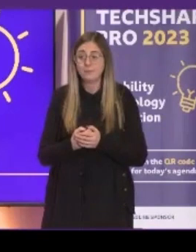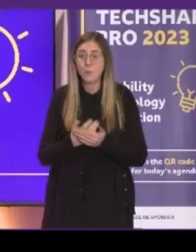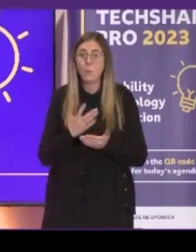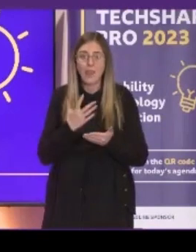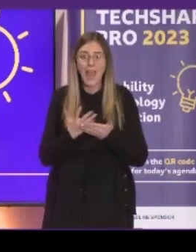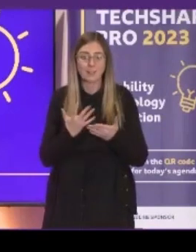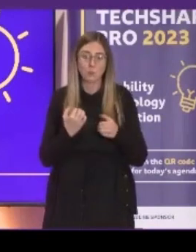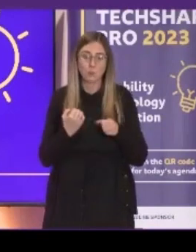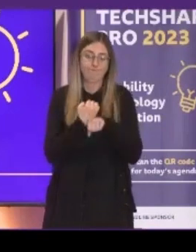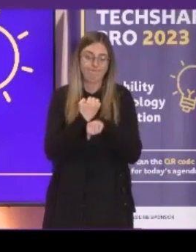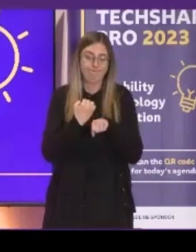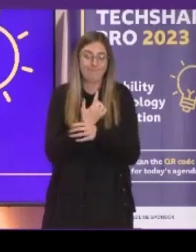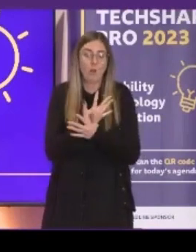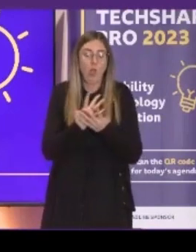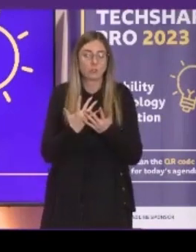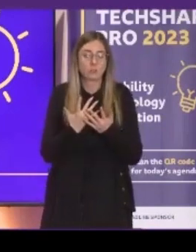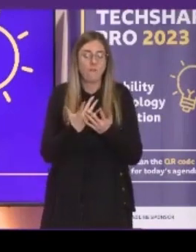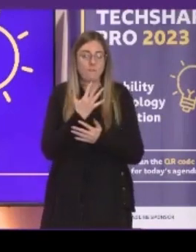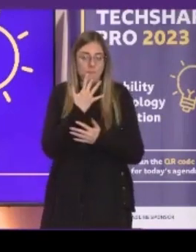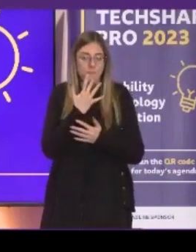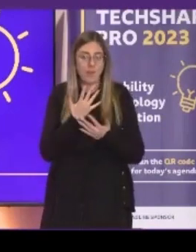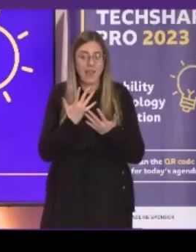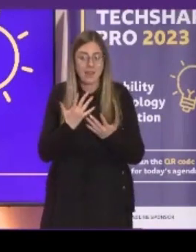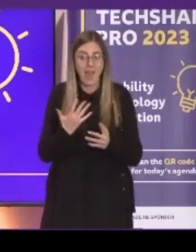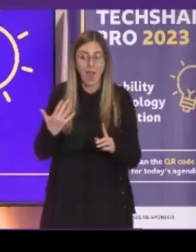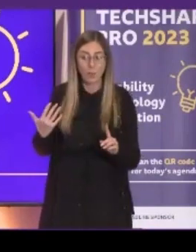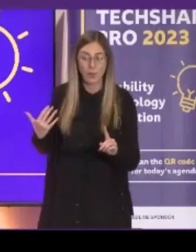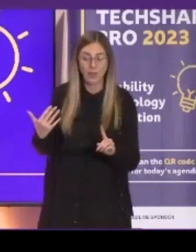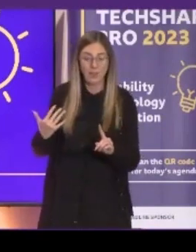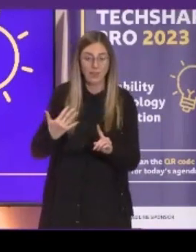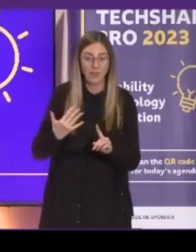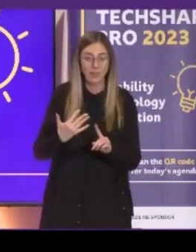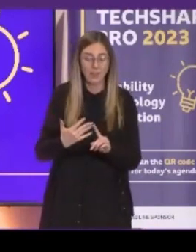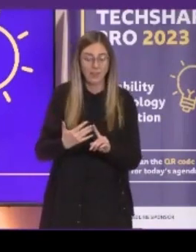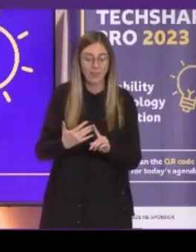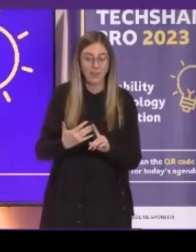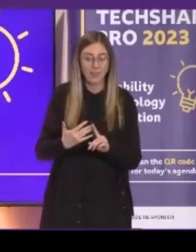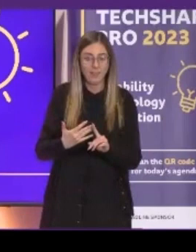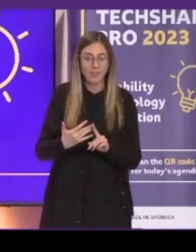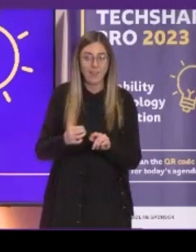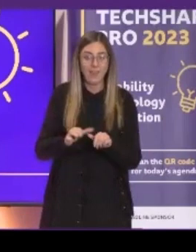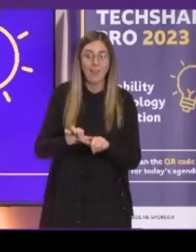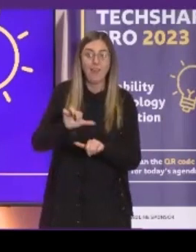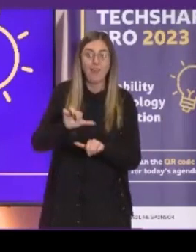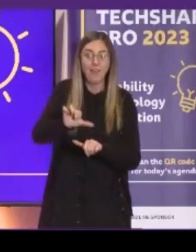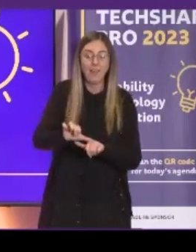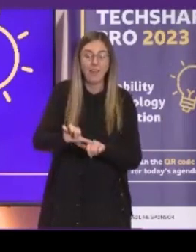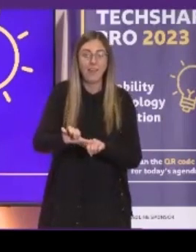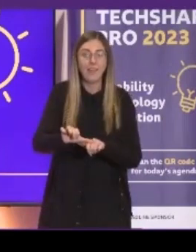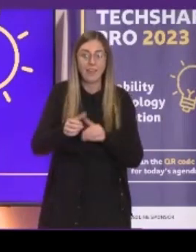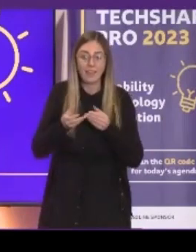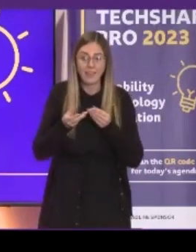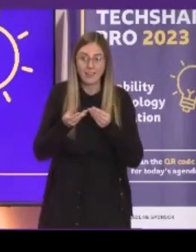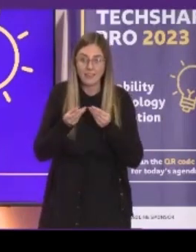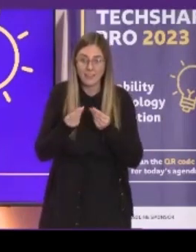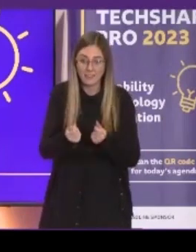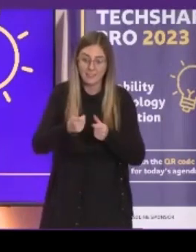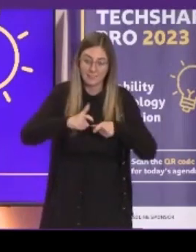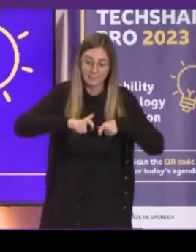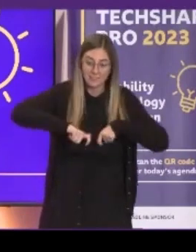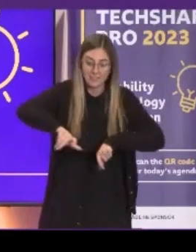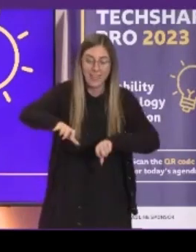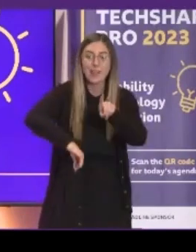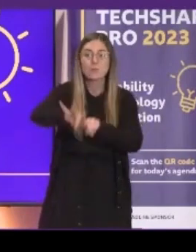right within the products. We've now got to the balancing point. Now we're on the other side of that fence, and everything is about continuous